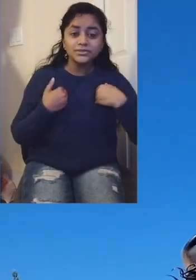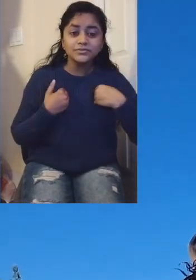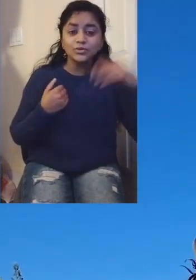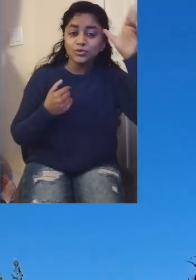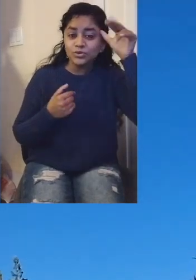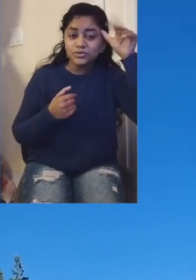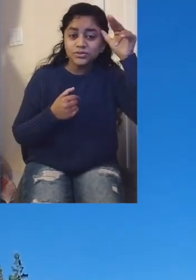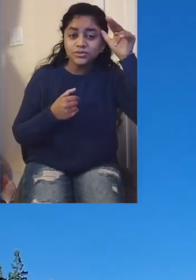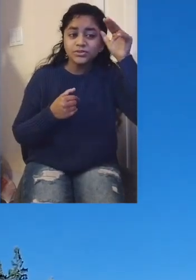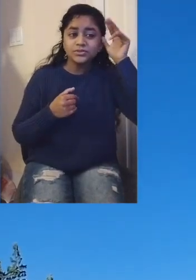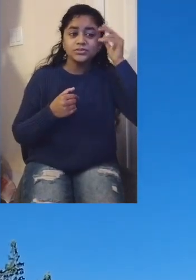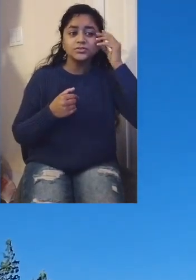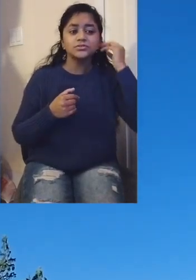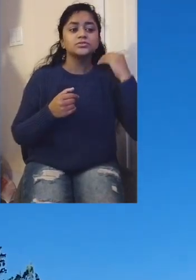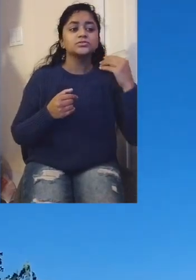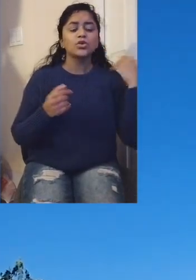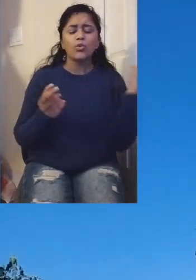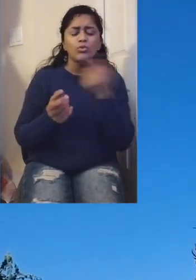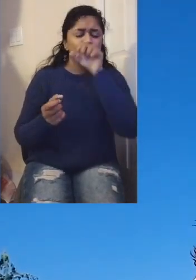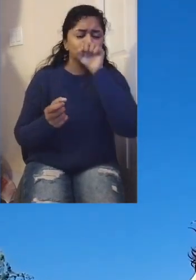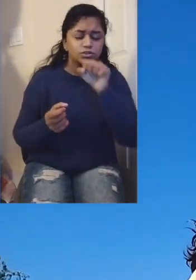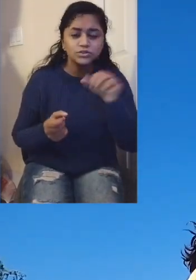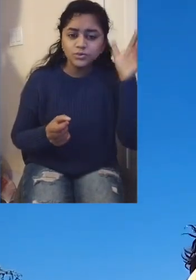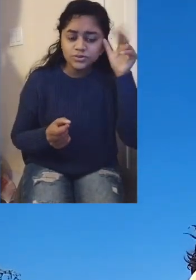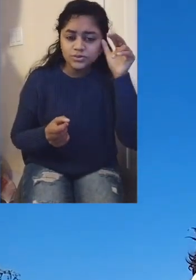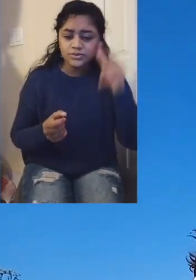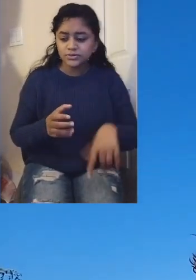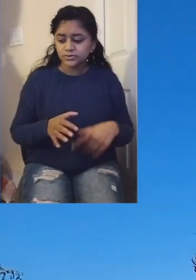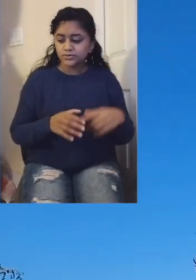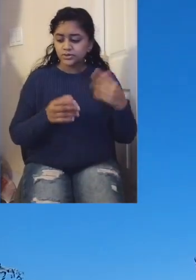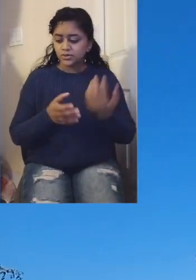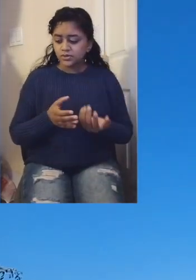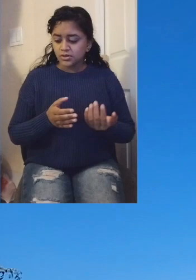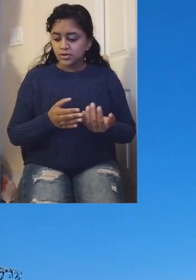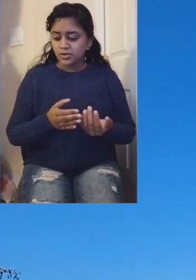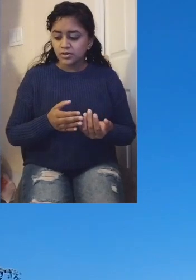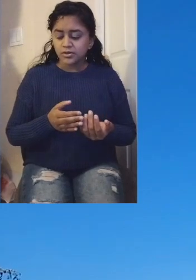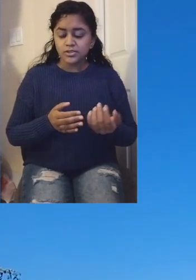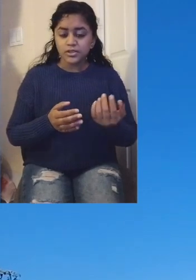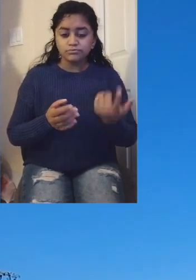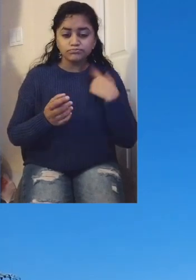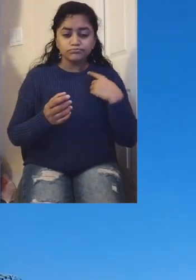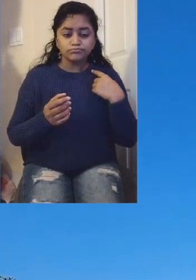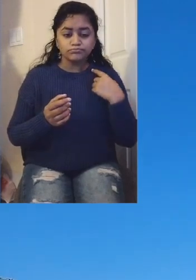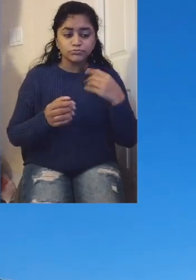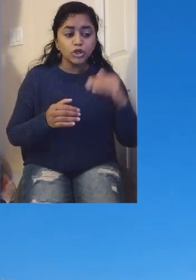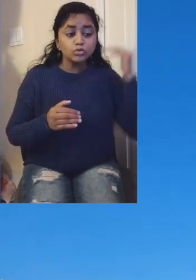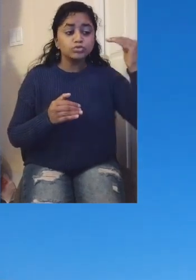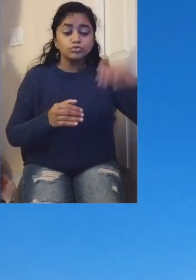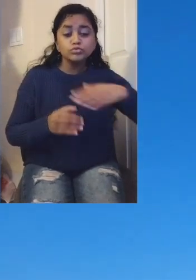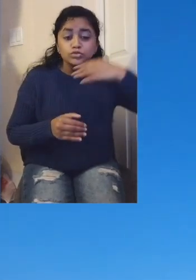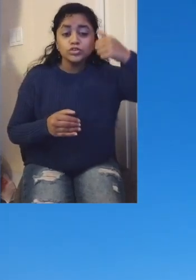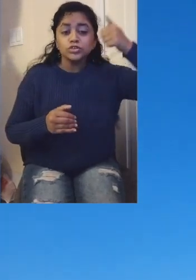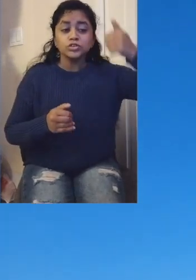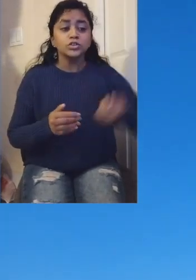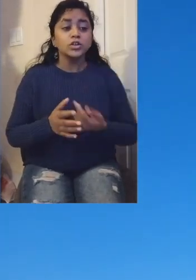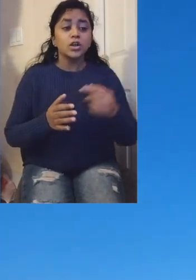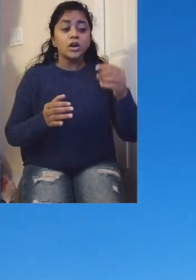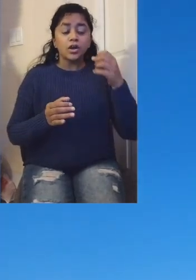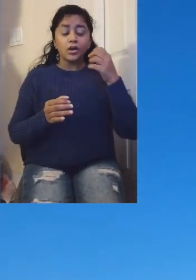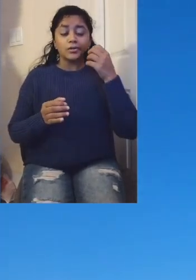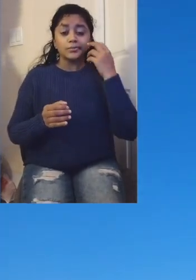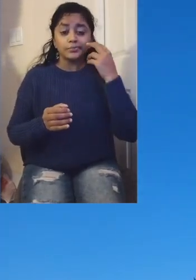for having me. So, before we get into our conversation, could you please tell me a little bit about yourself and how you got into horseback